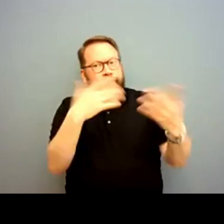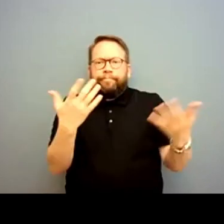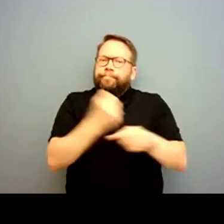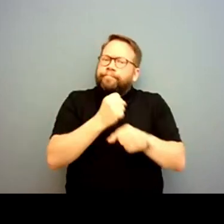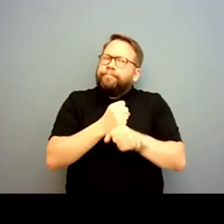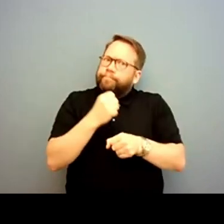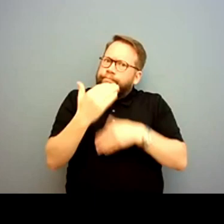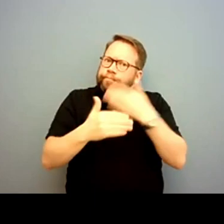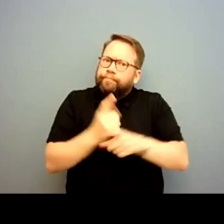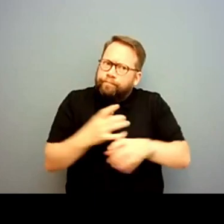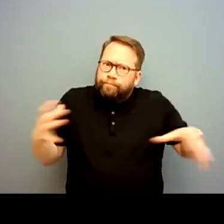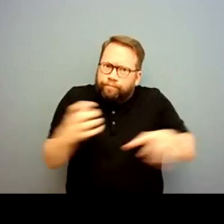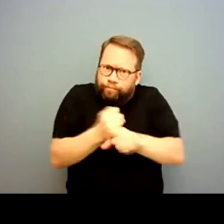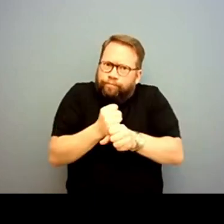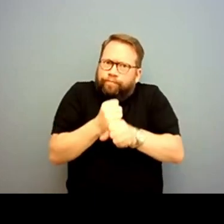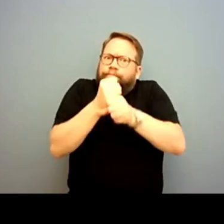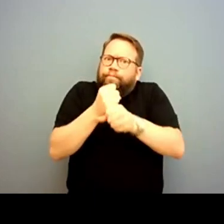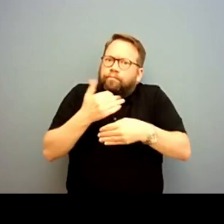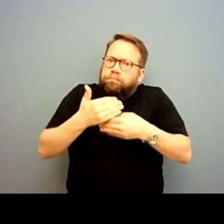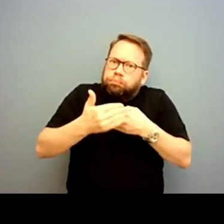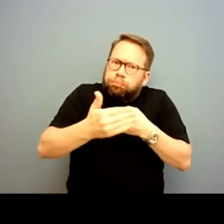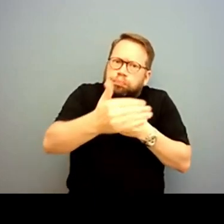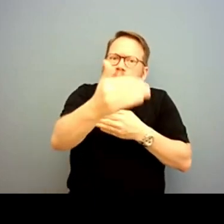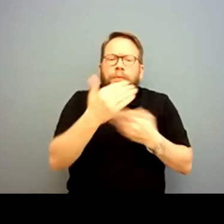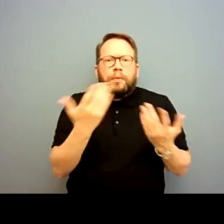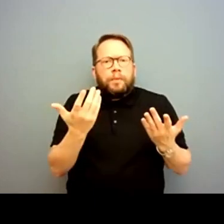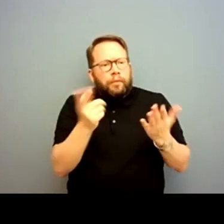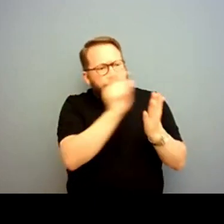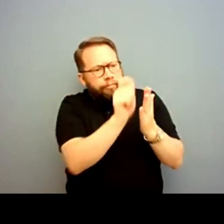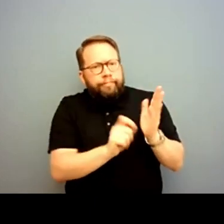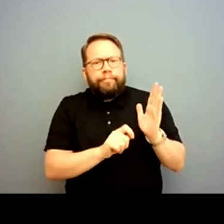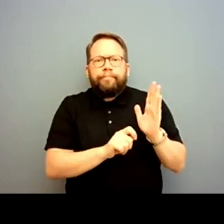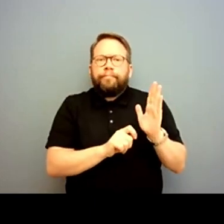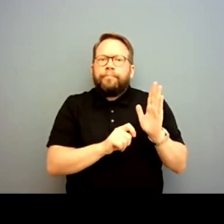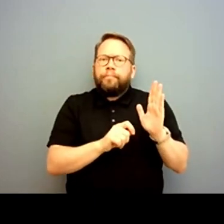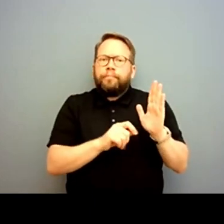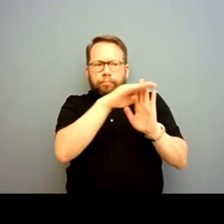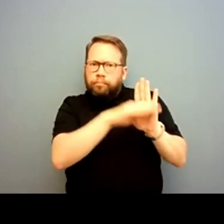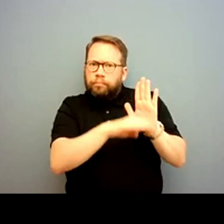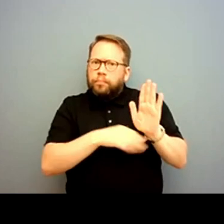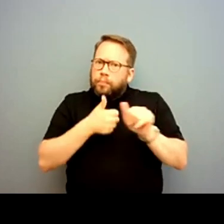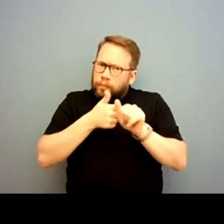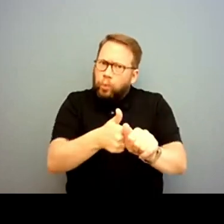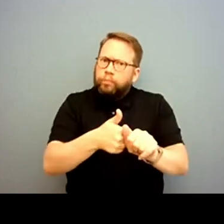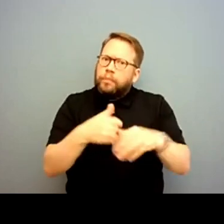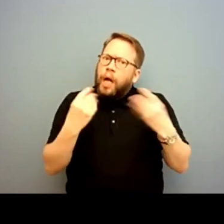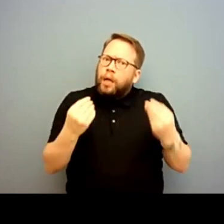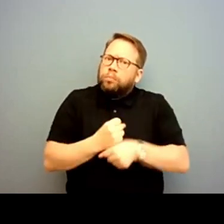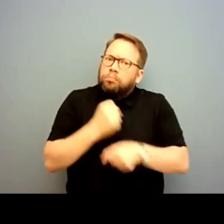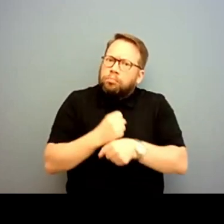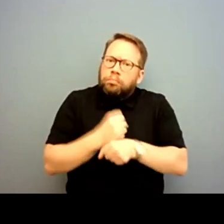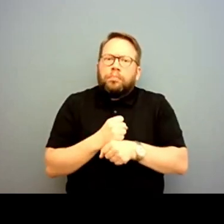and disability. Such efforts help raise awareness of the challenges people